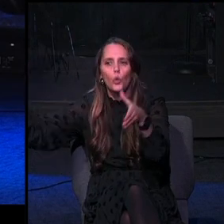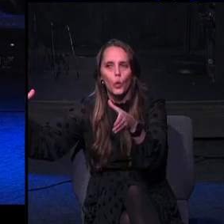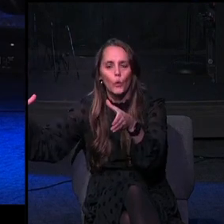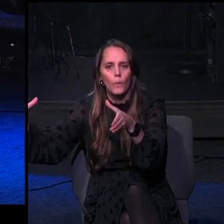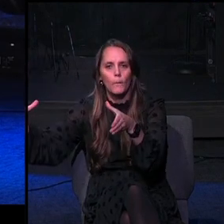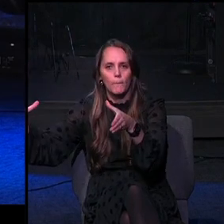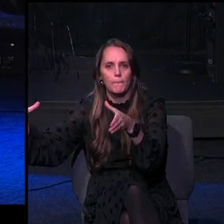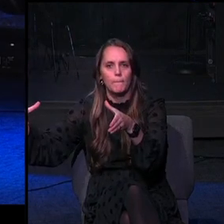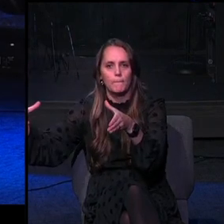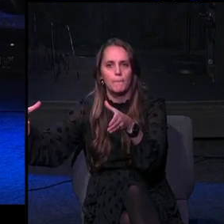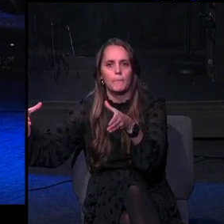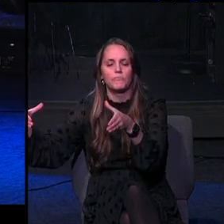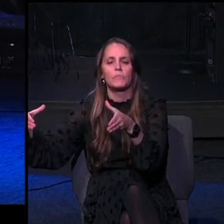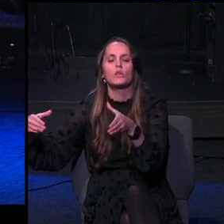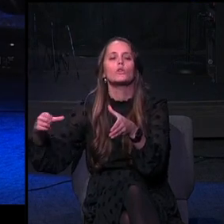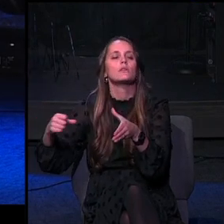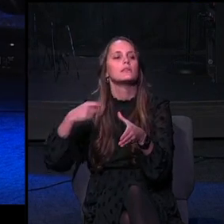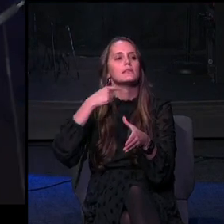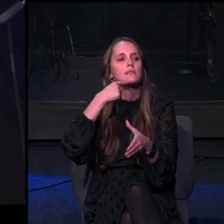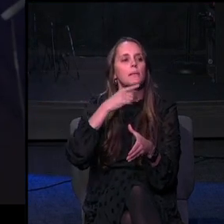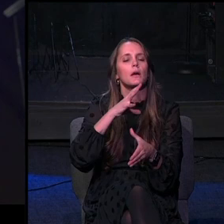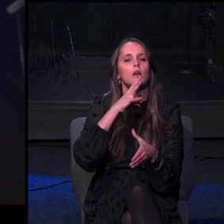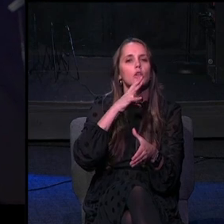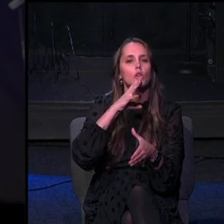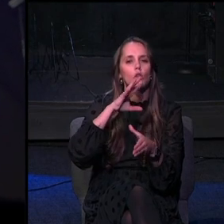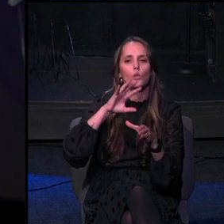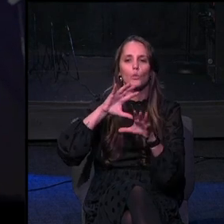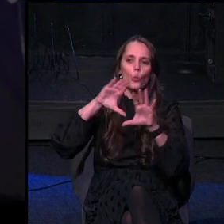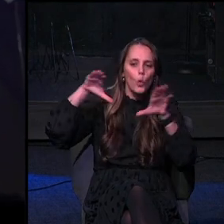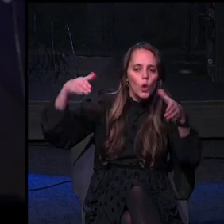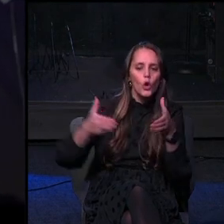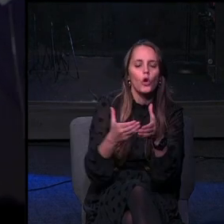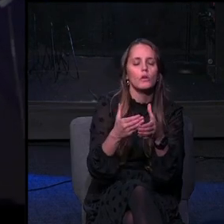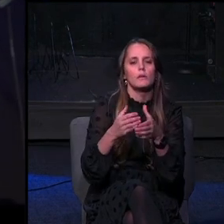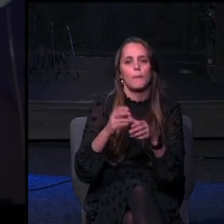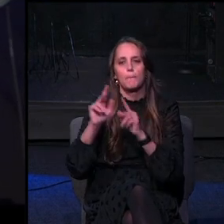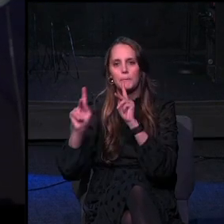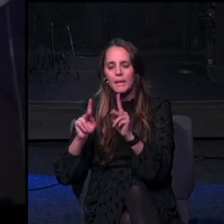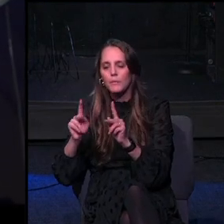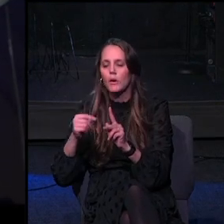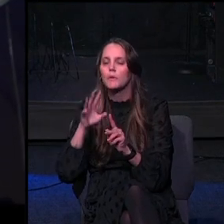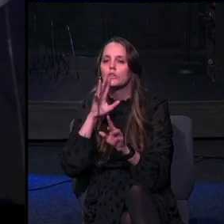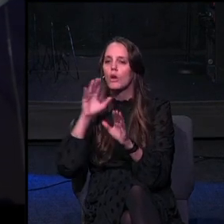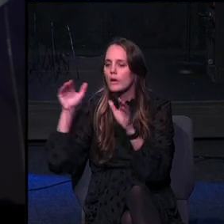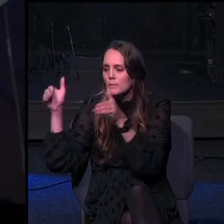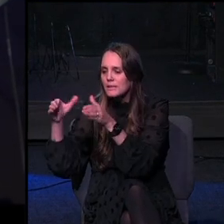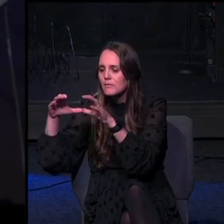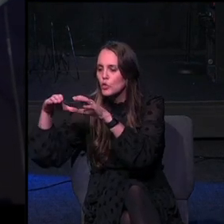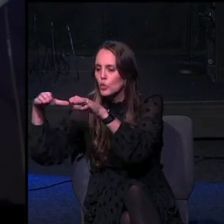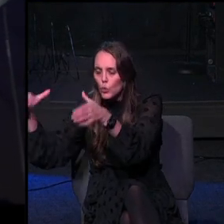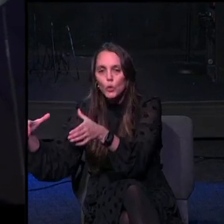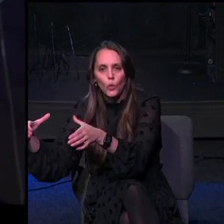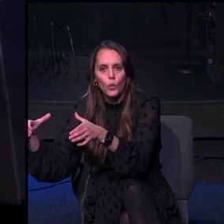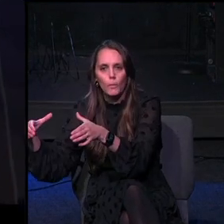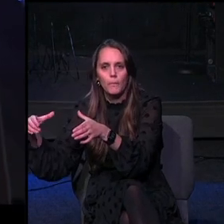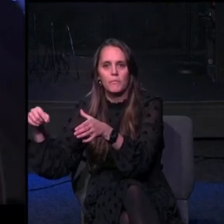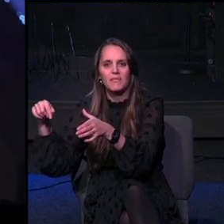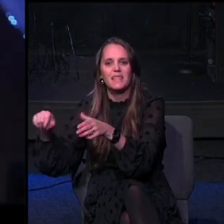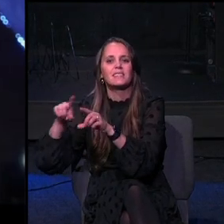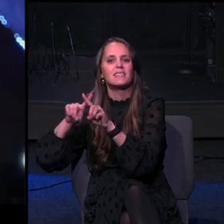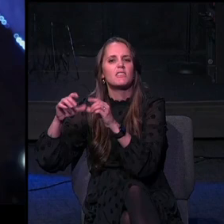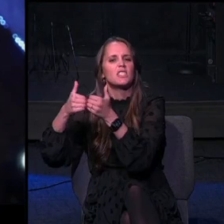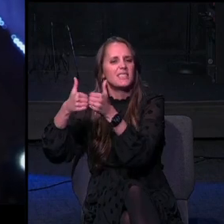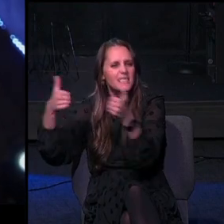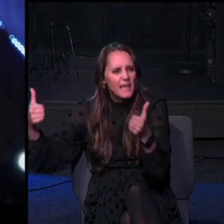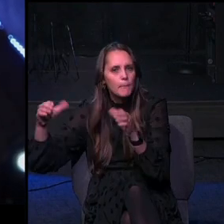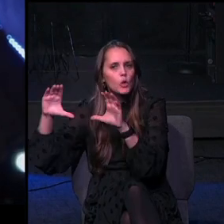world, or you could look at a room of people and go, I'm going to talk to this group. This is the called out group. This is the separate group. This is the distinct group. The